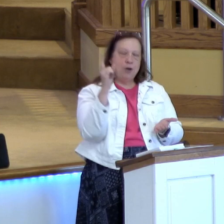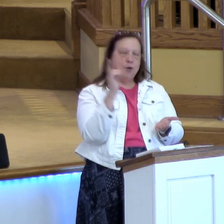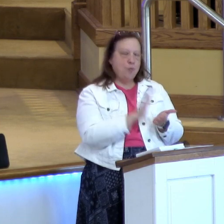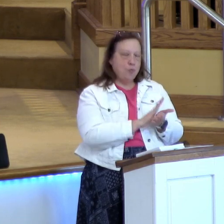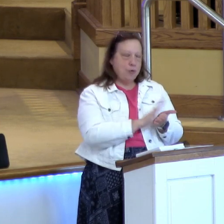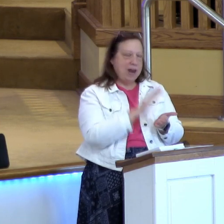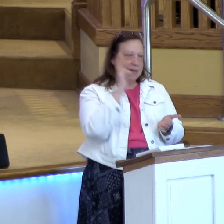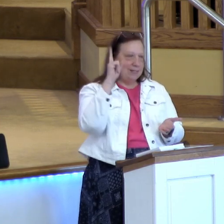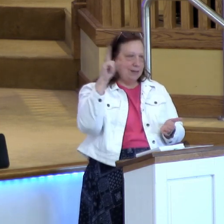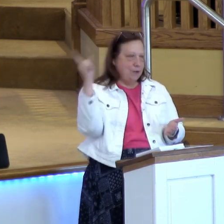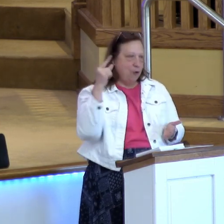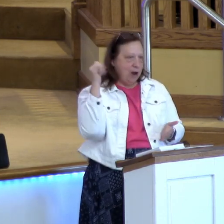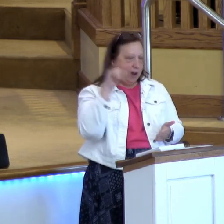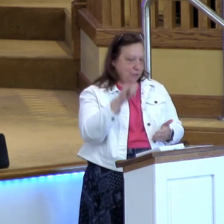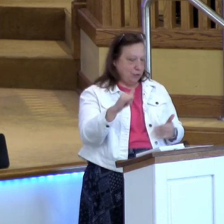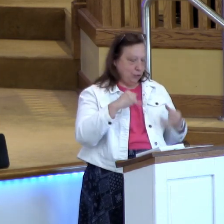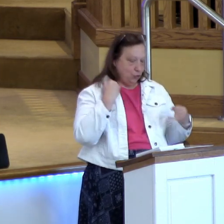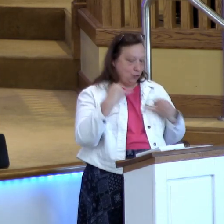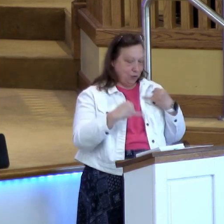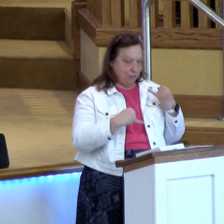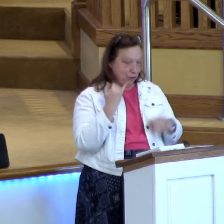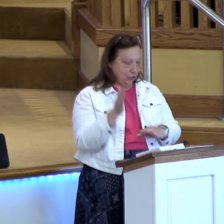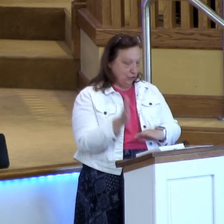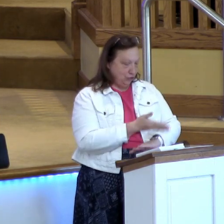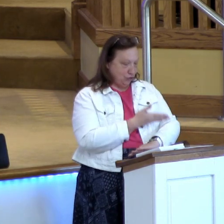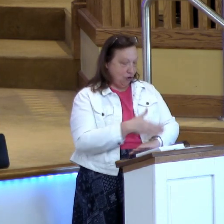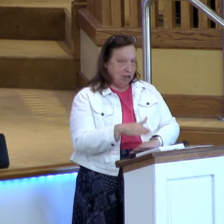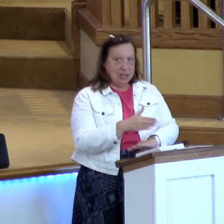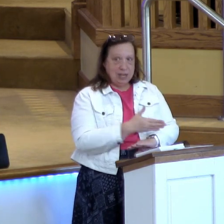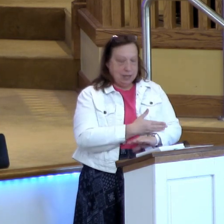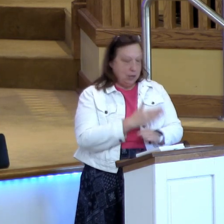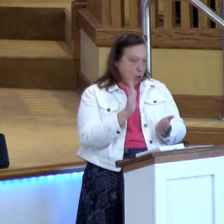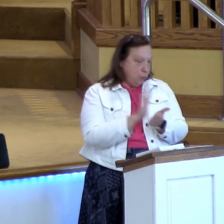Praise him, ever in joyful song.